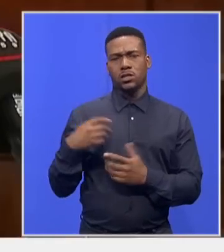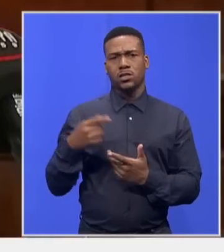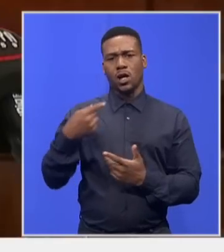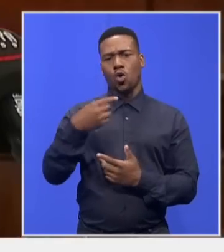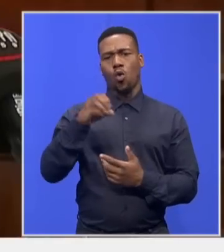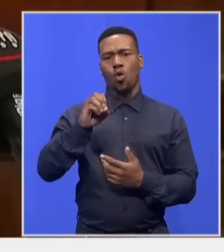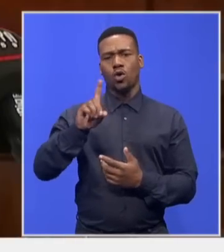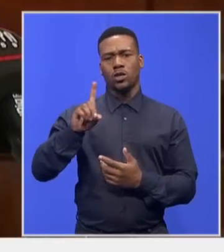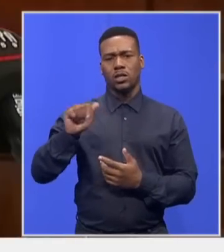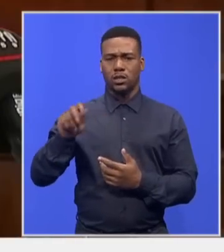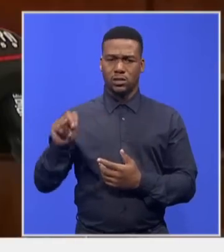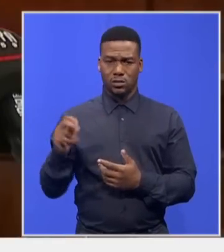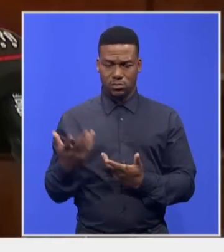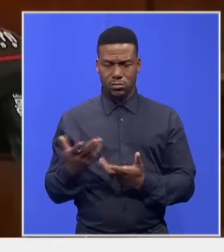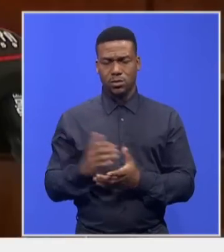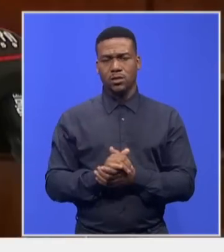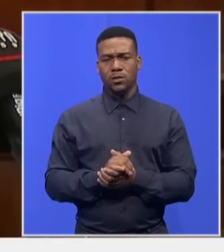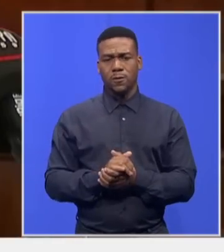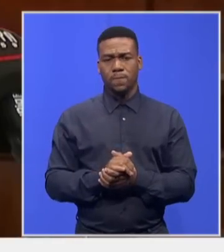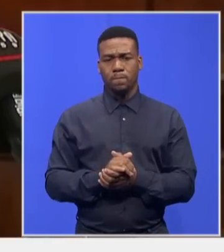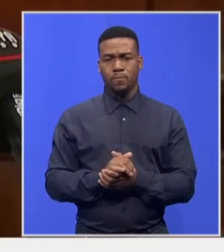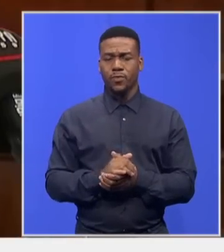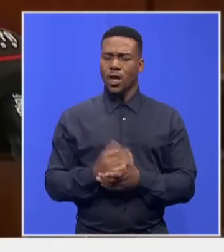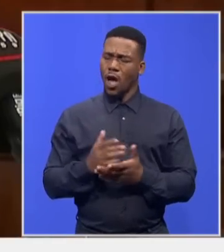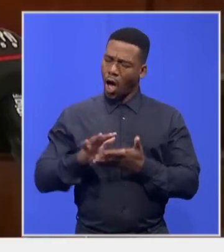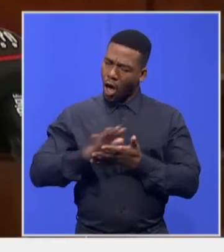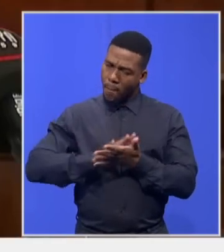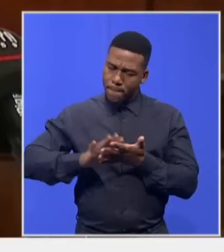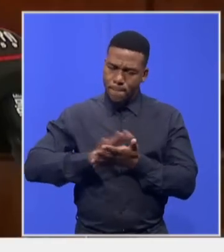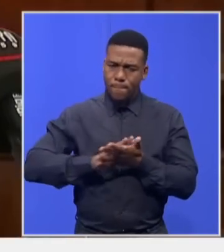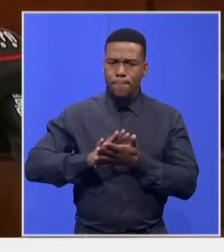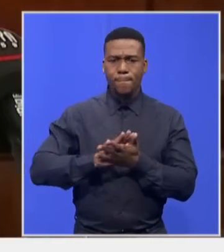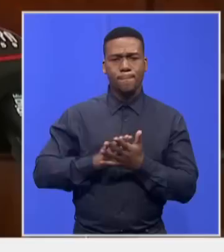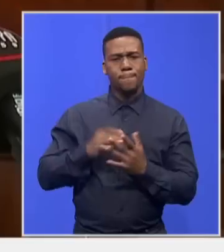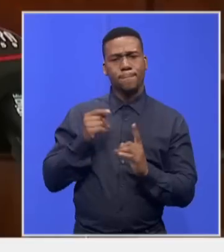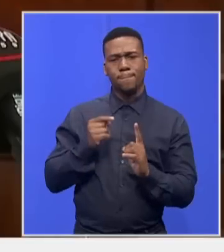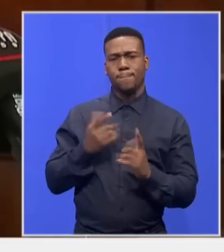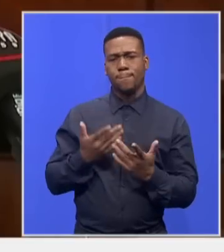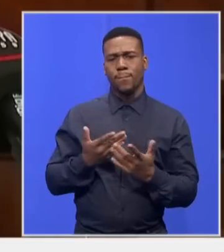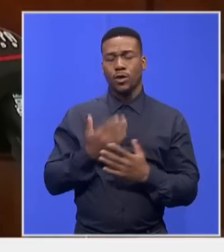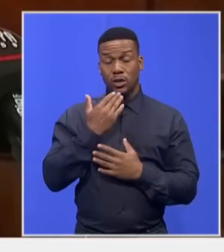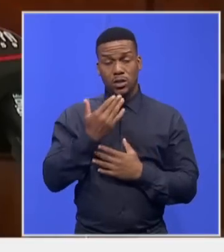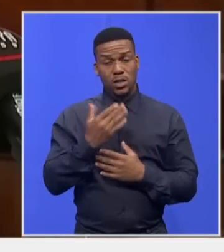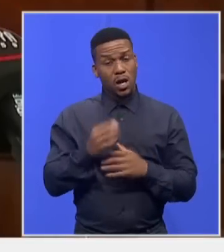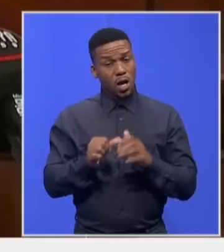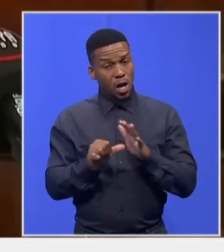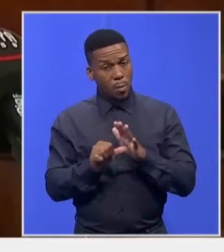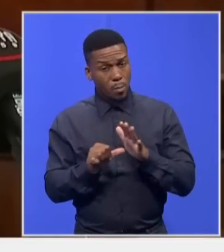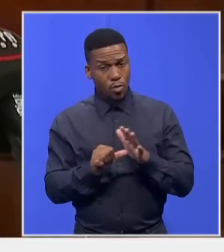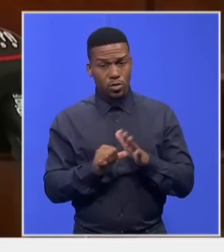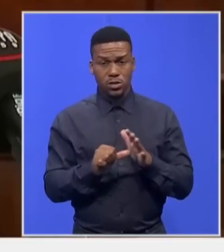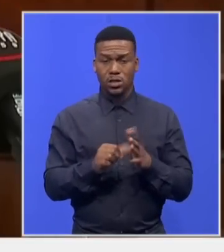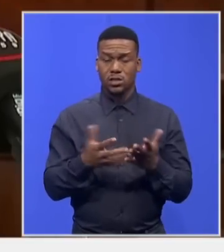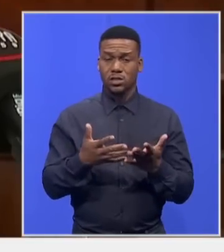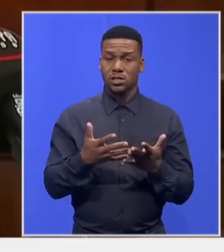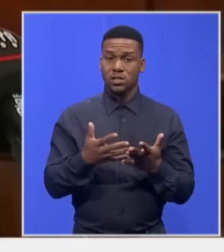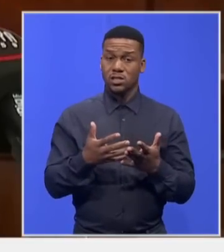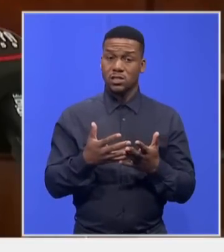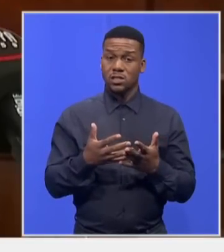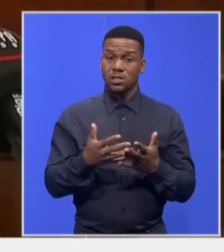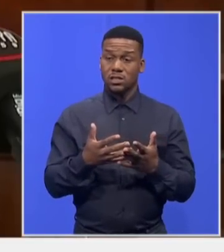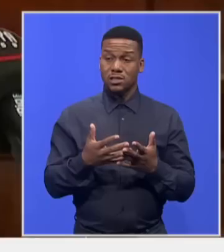a joined-up government, just an appreciation that it is important that all the key players in the